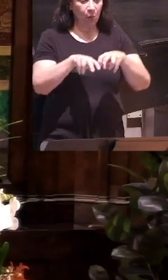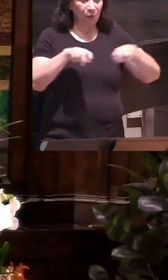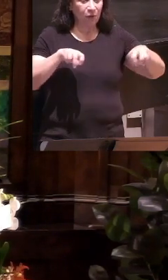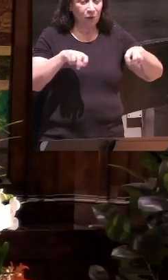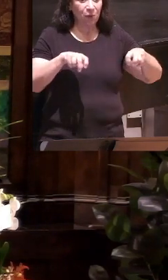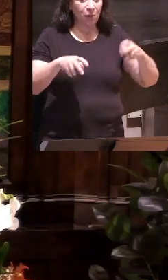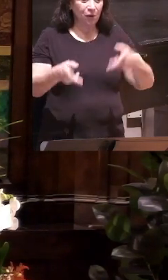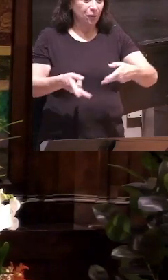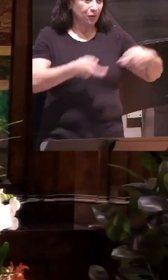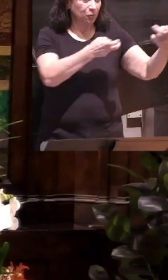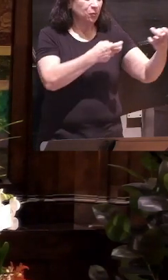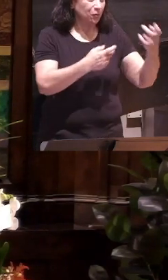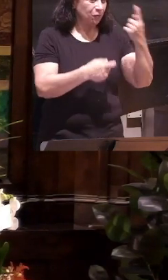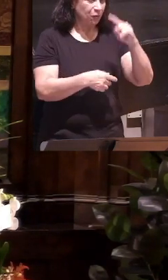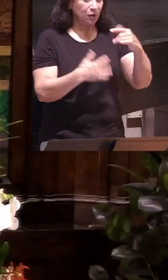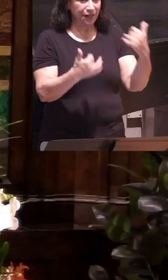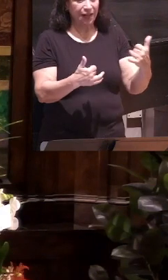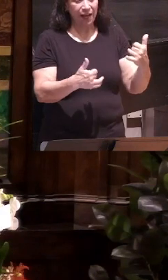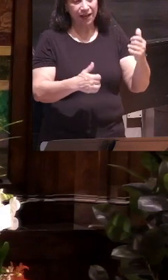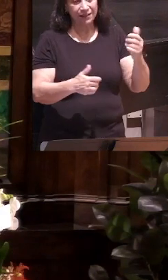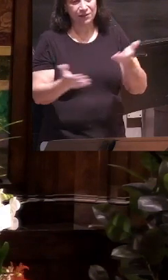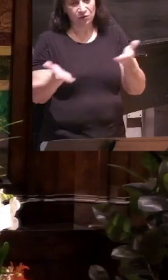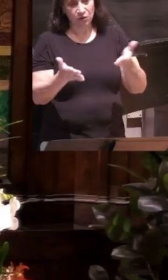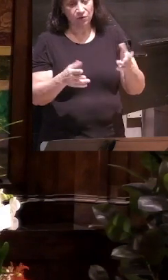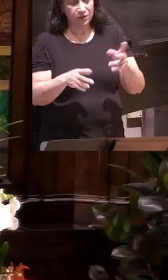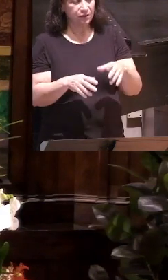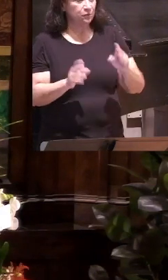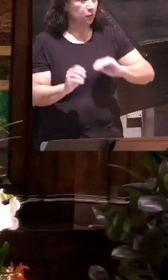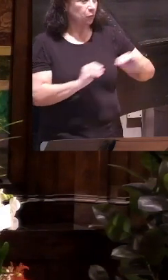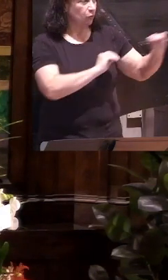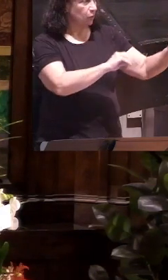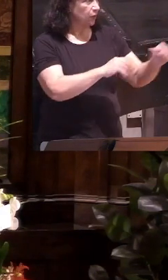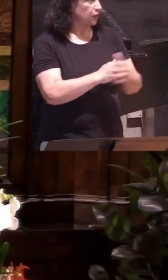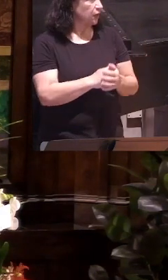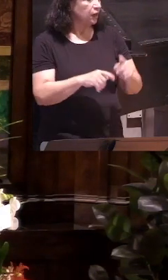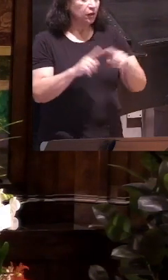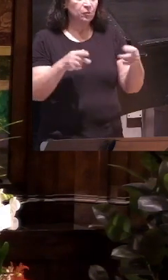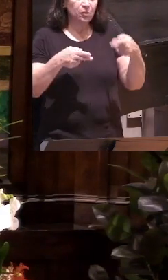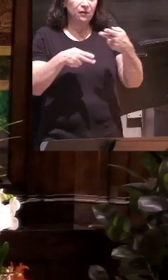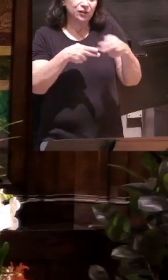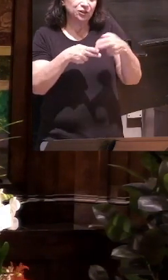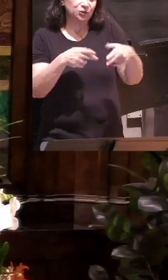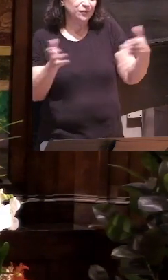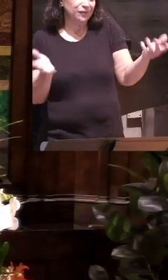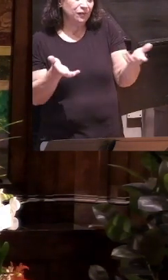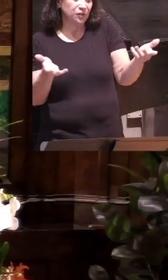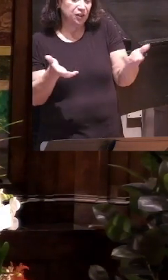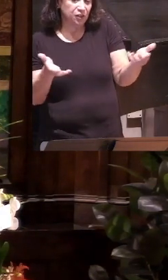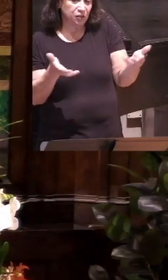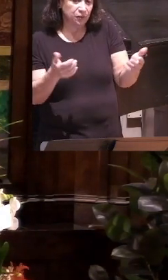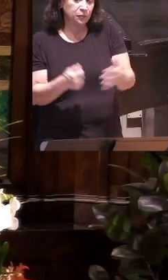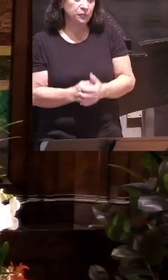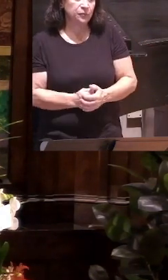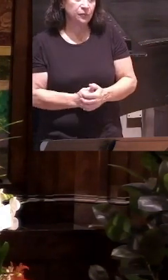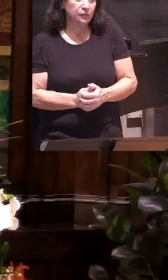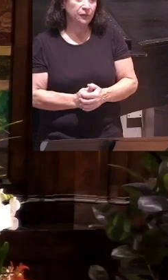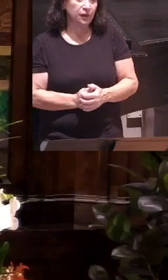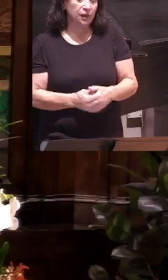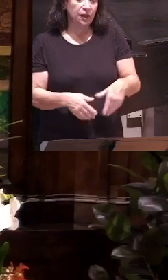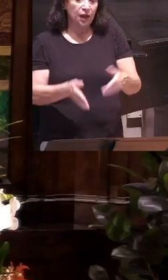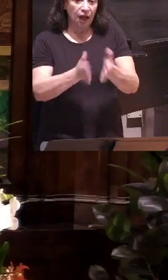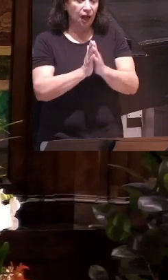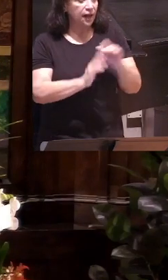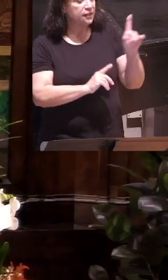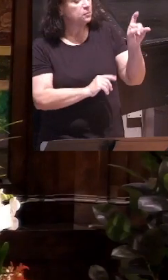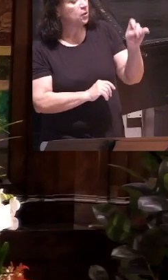has been removed for today's service, and we have a short conversation. I ask